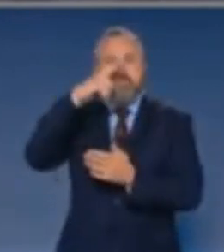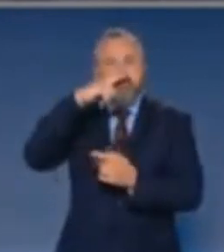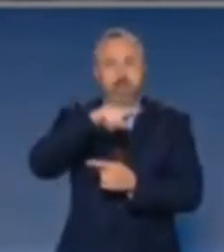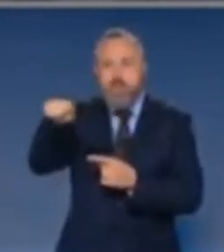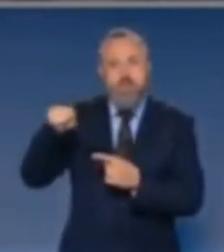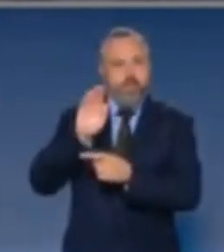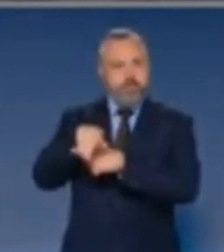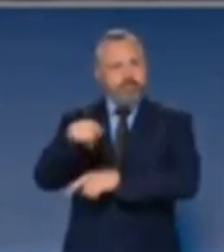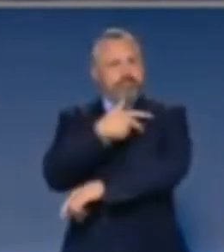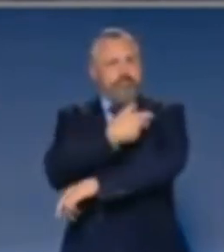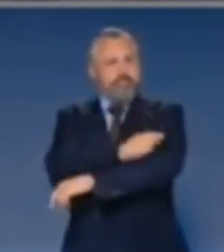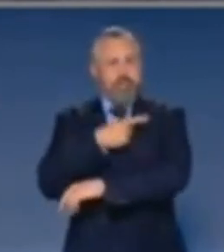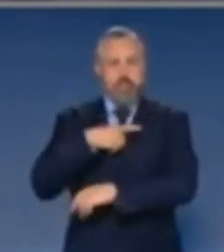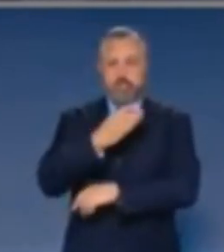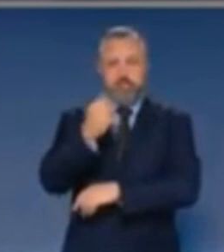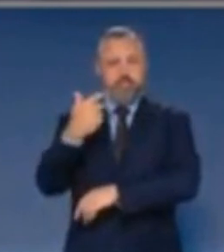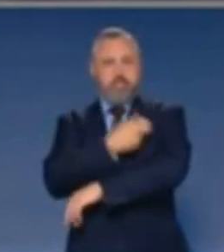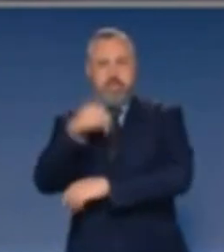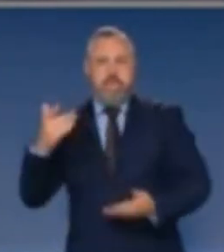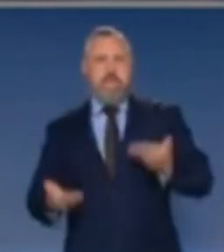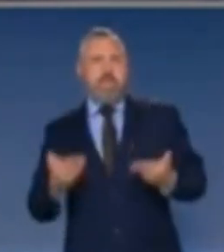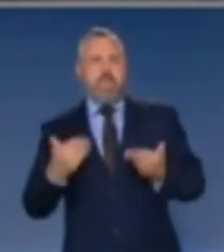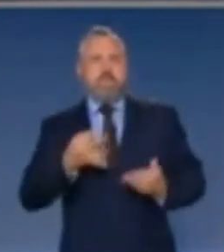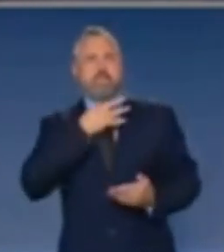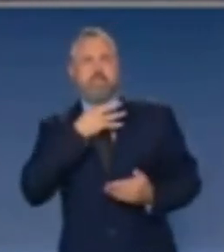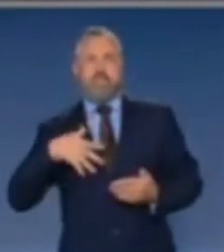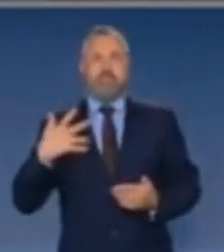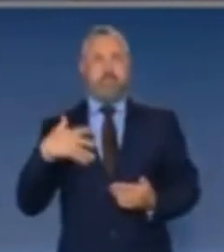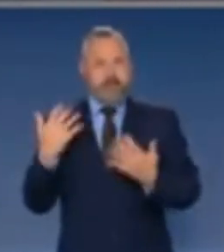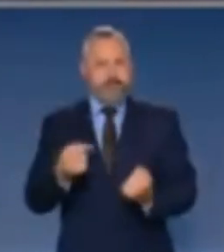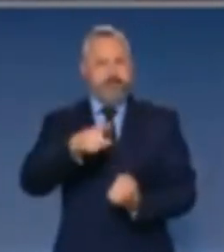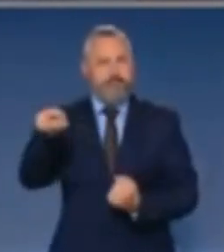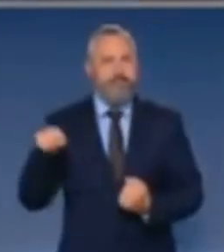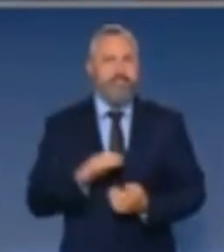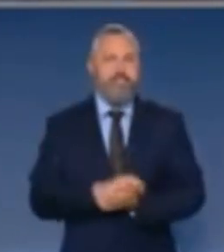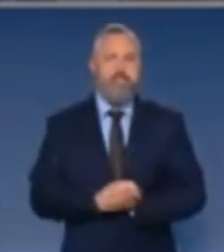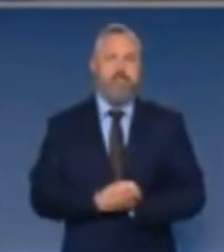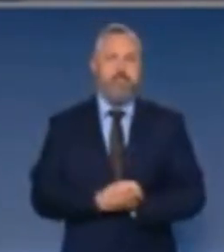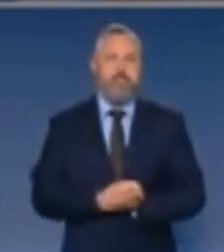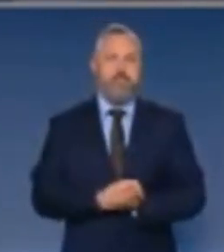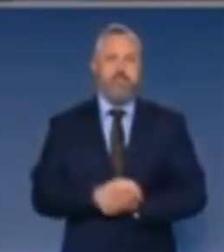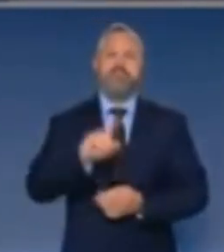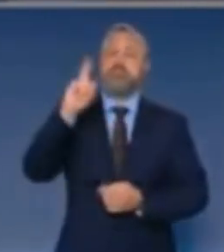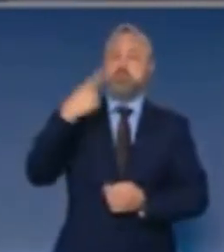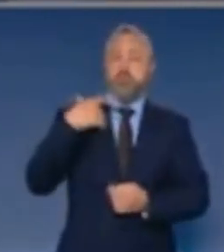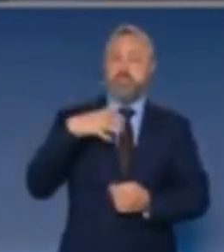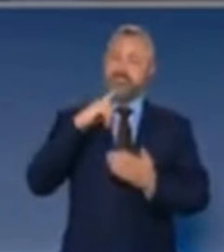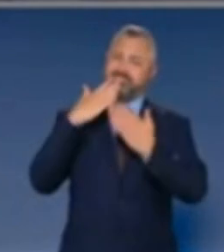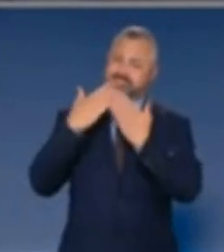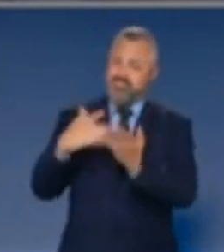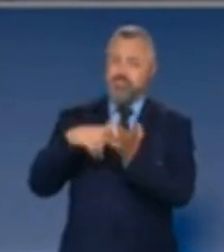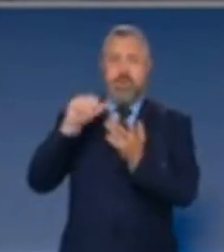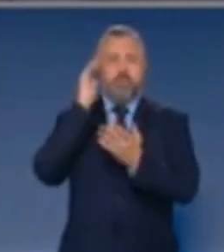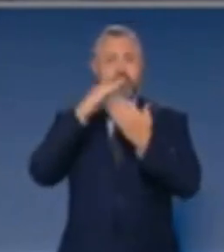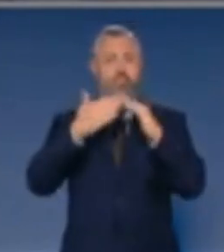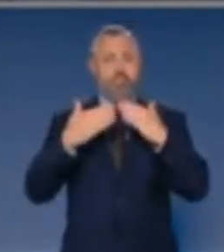vaccine hesitancy there? So, look, firstly, I want to thank our Indigenous community health workers and our